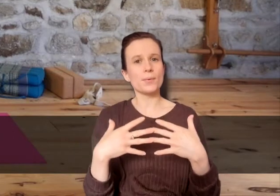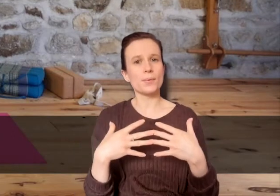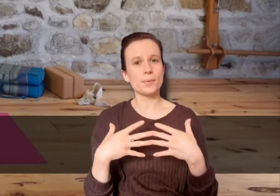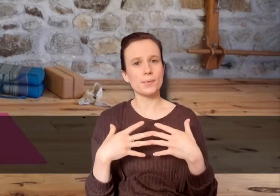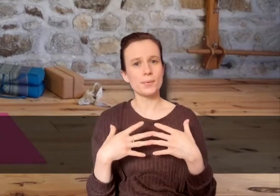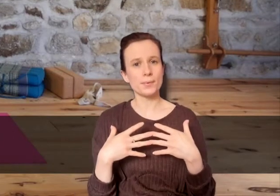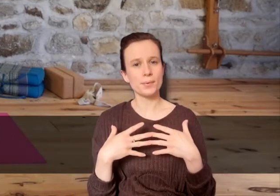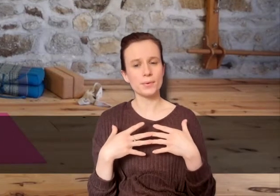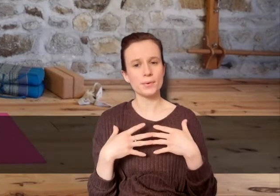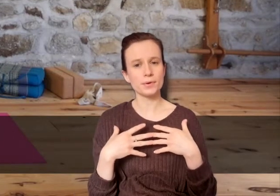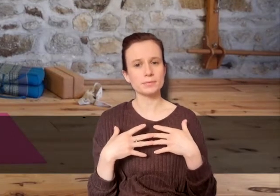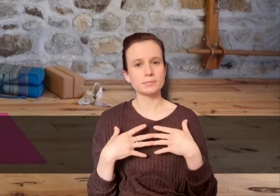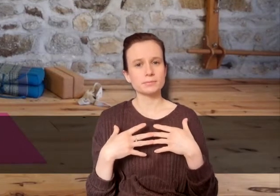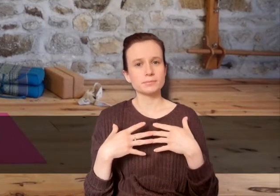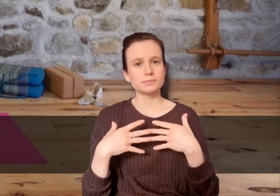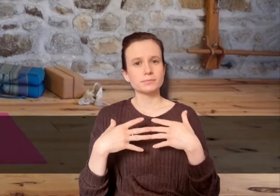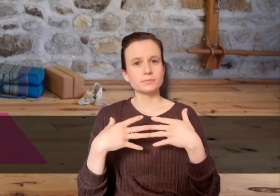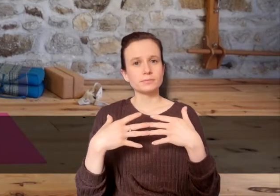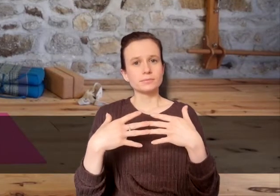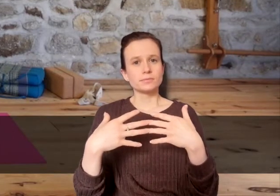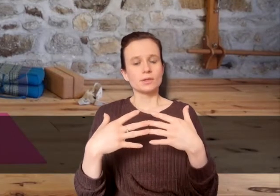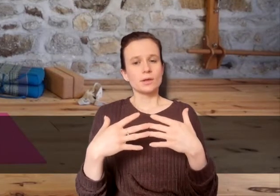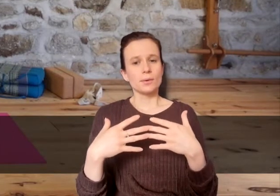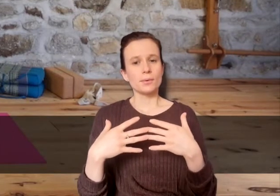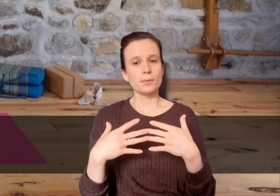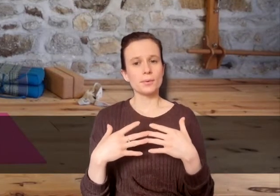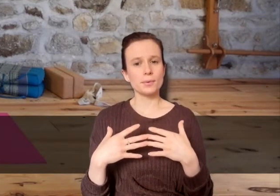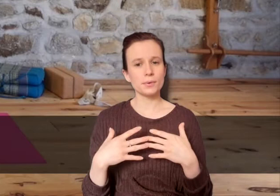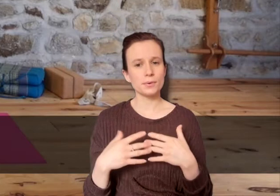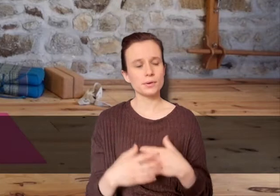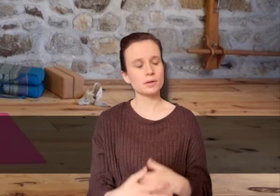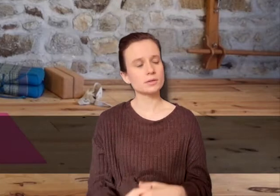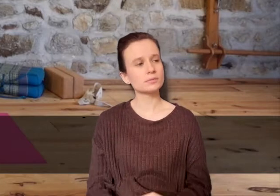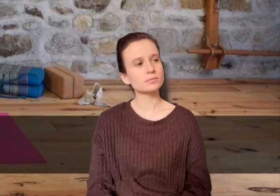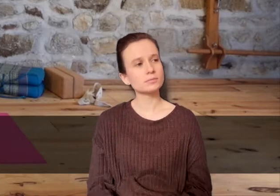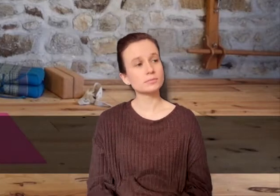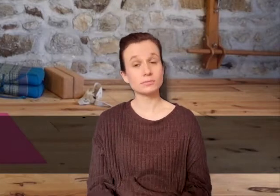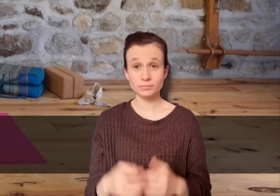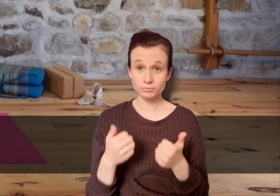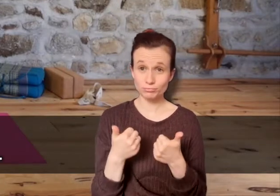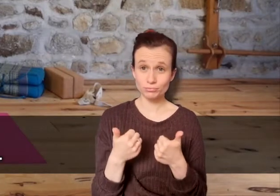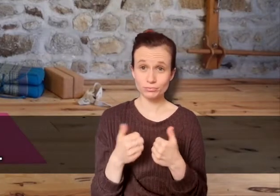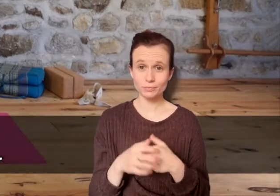And we're going to bend that knee and place the foot down. How we doing?